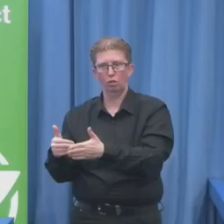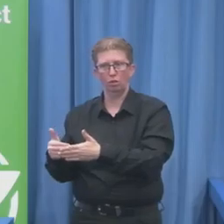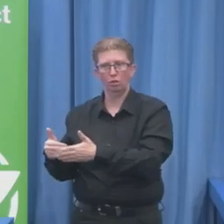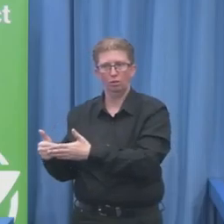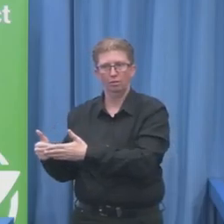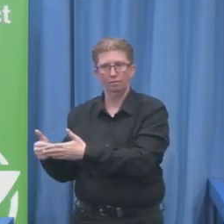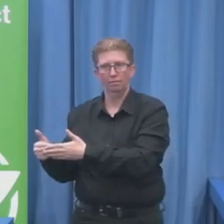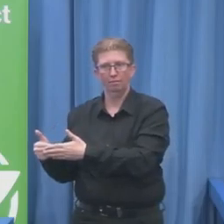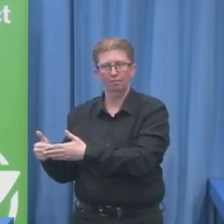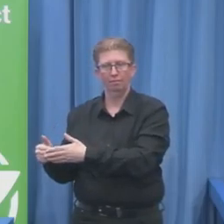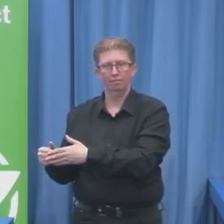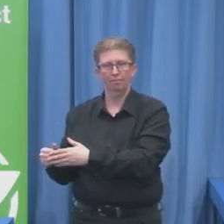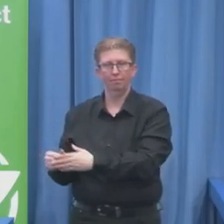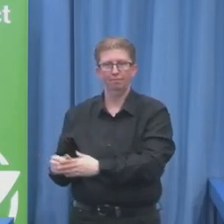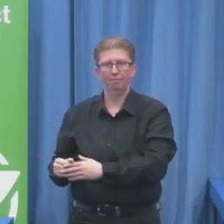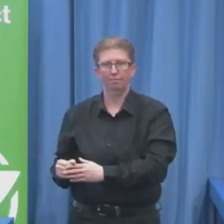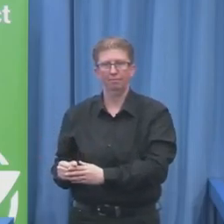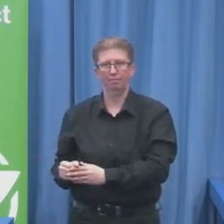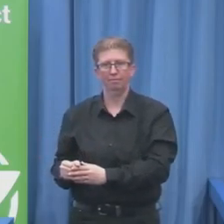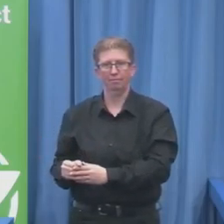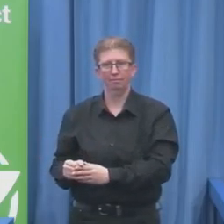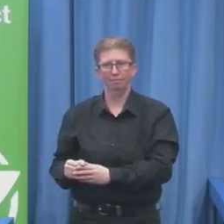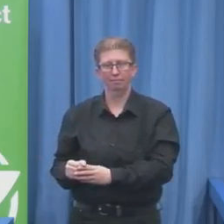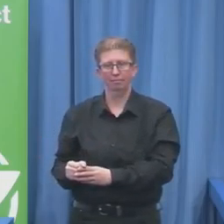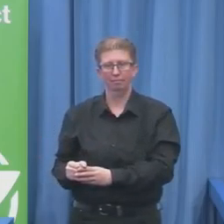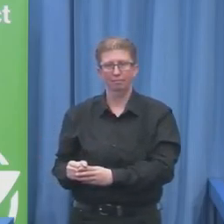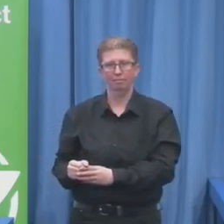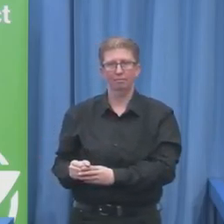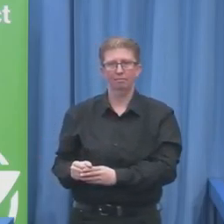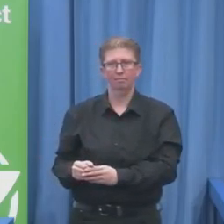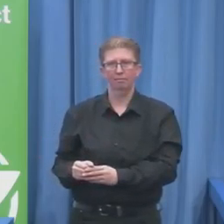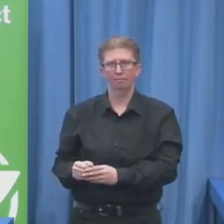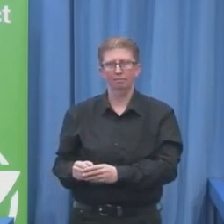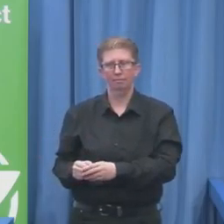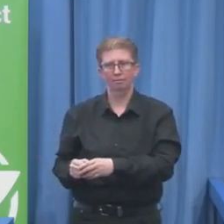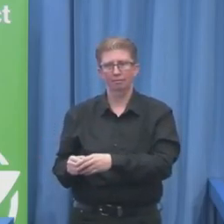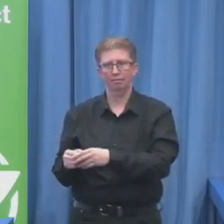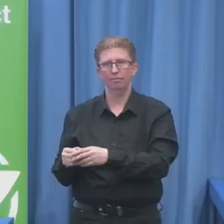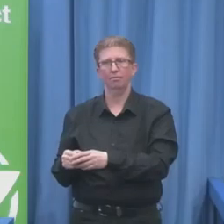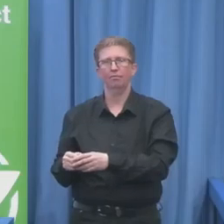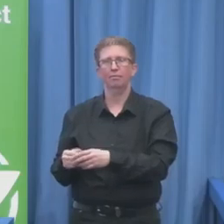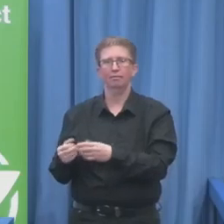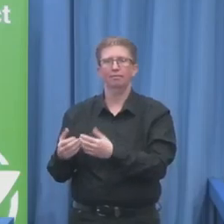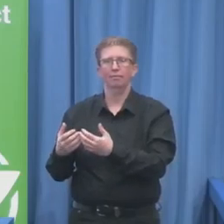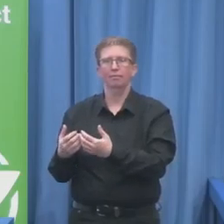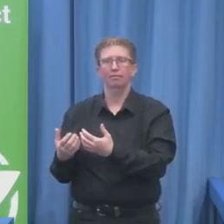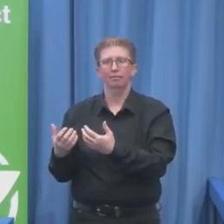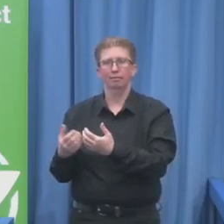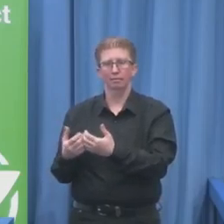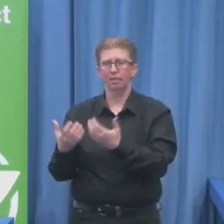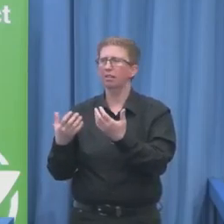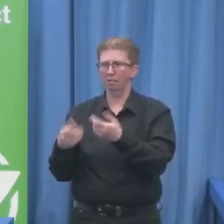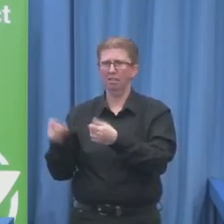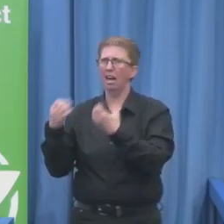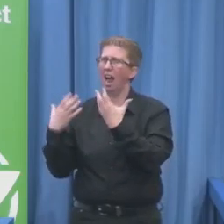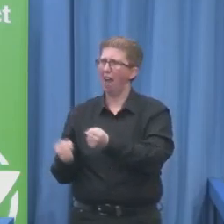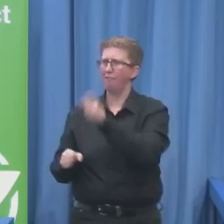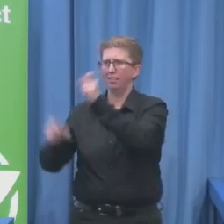other people to want to go out and get a job. I would add that Vermont really values